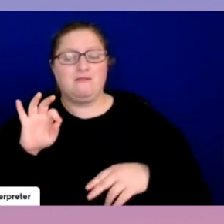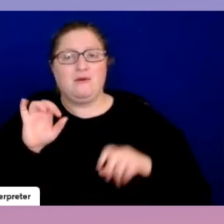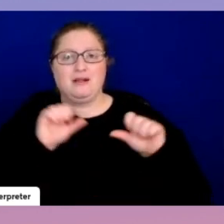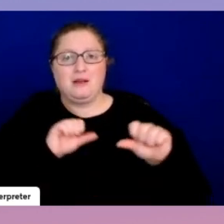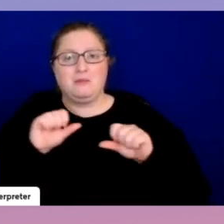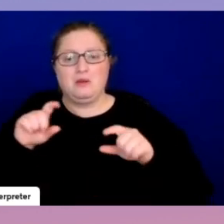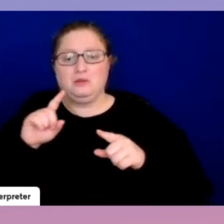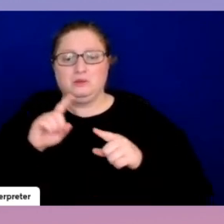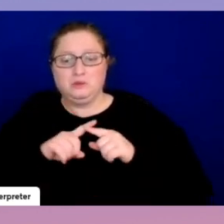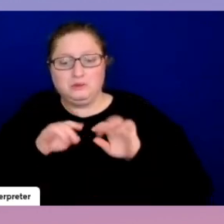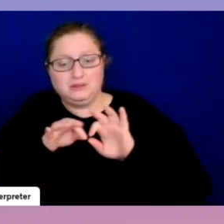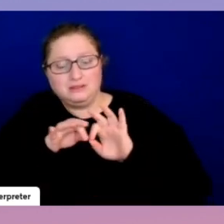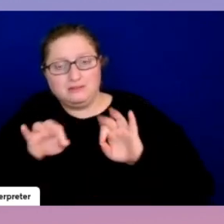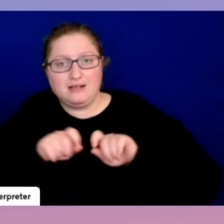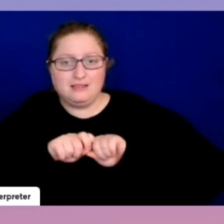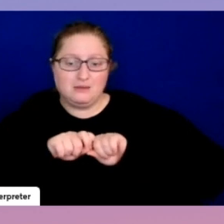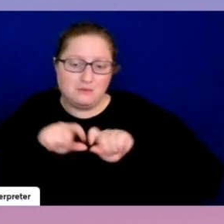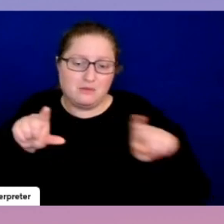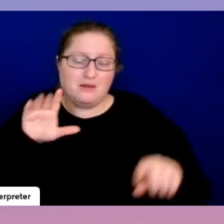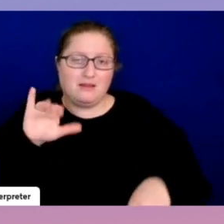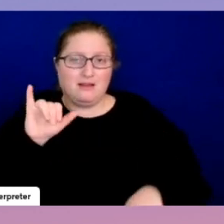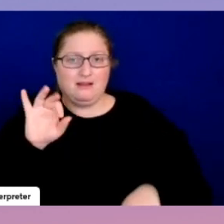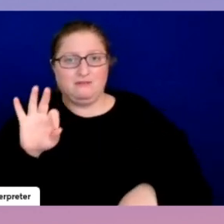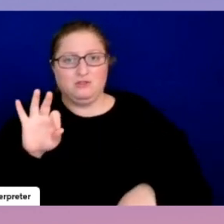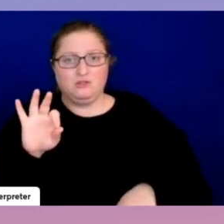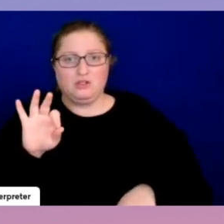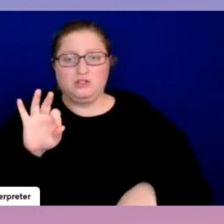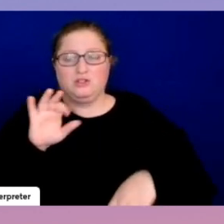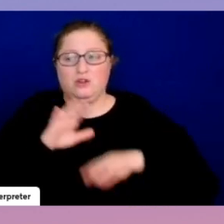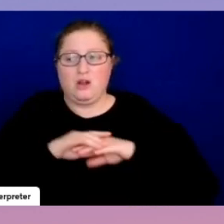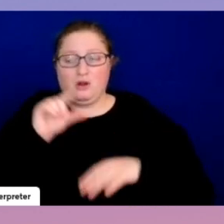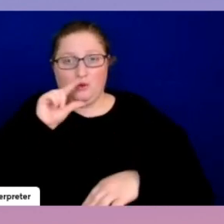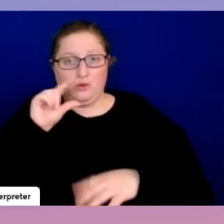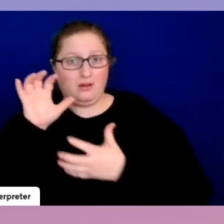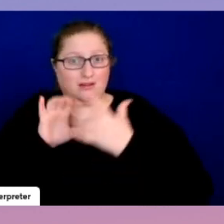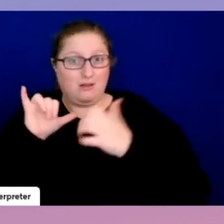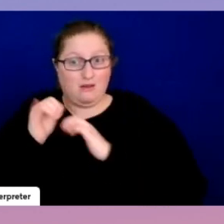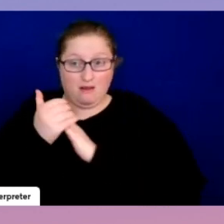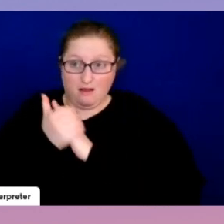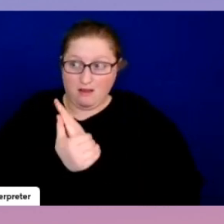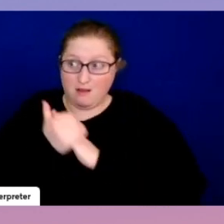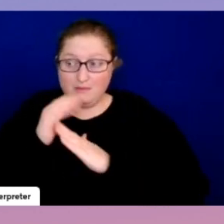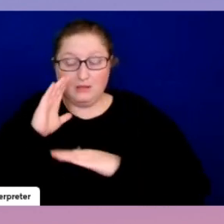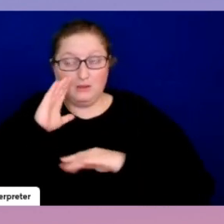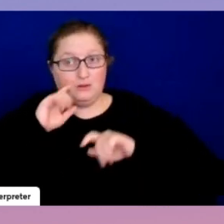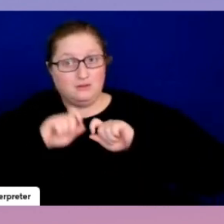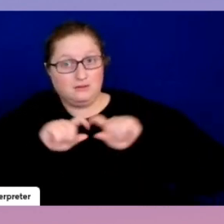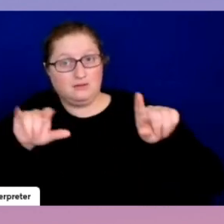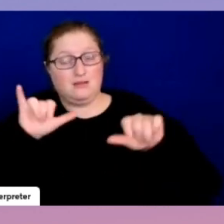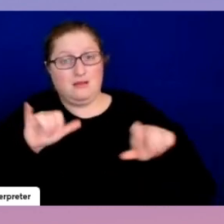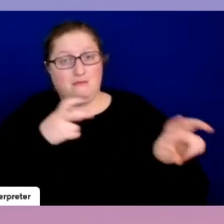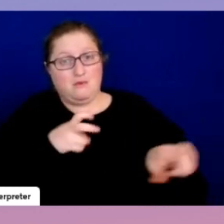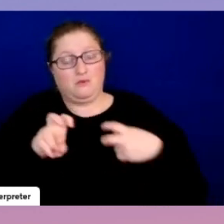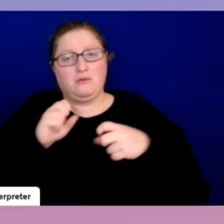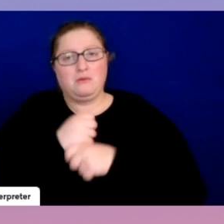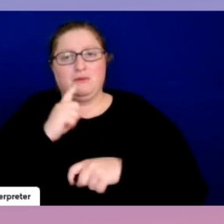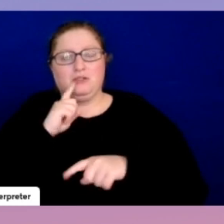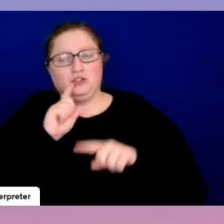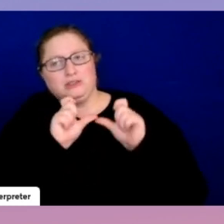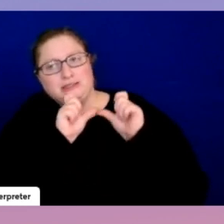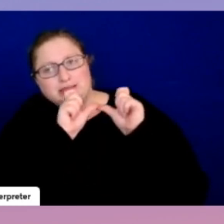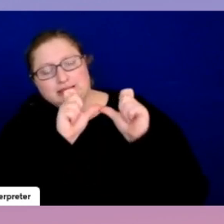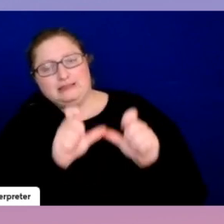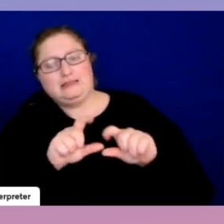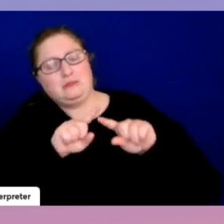their infrastructure on Google Cloud. This automation not only expedited the migration, but also ensured consistency and